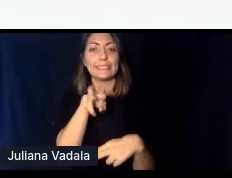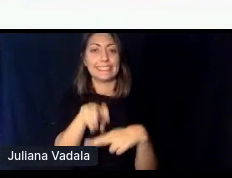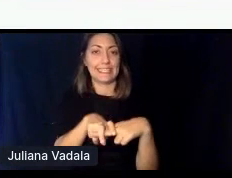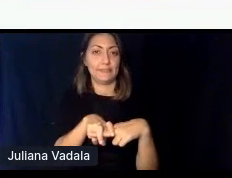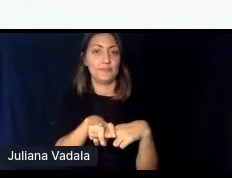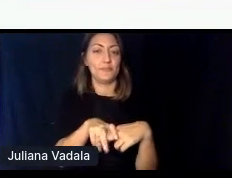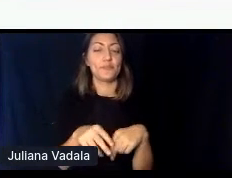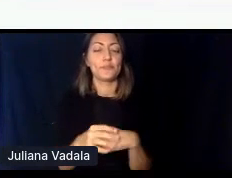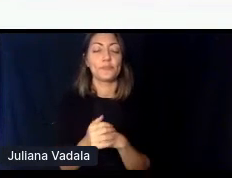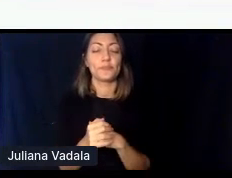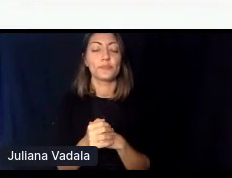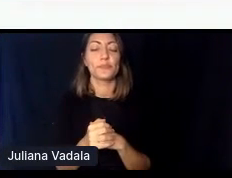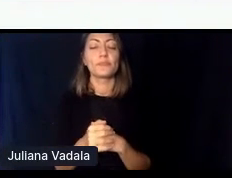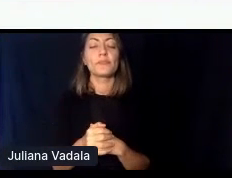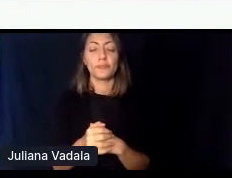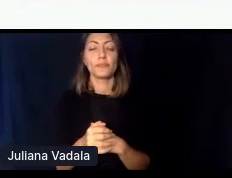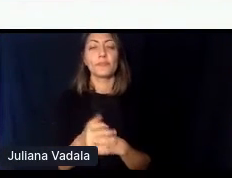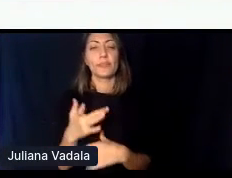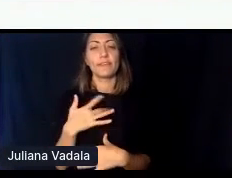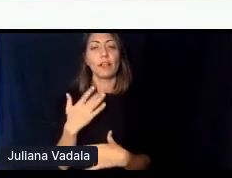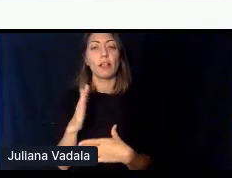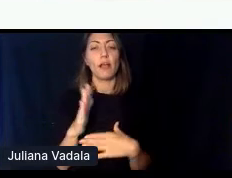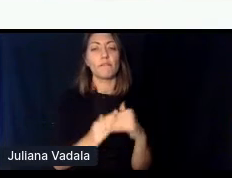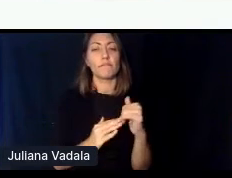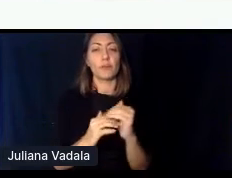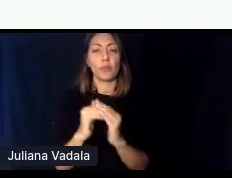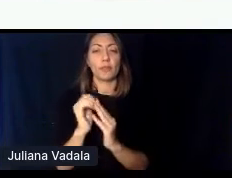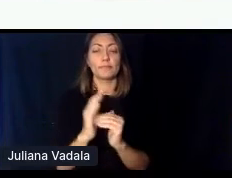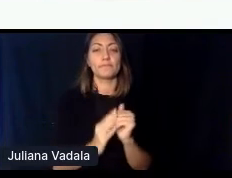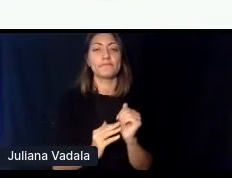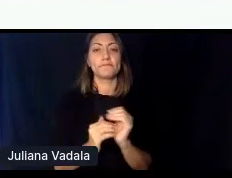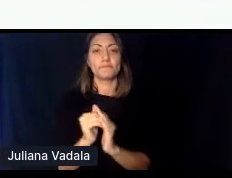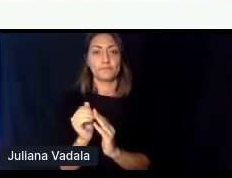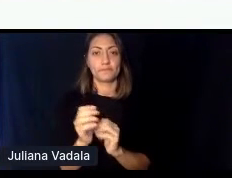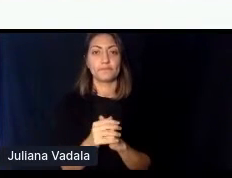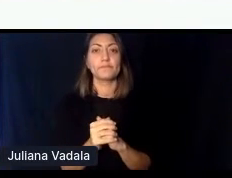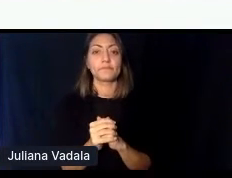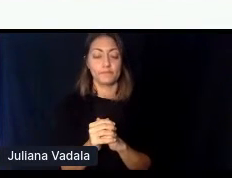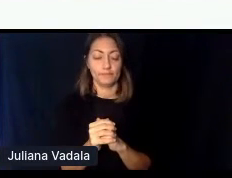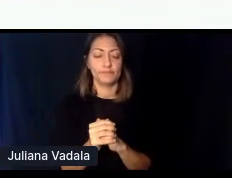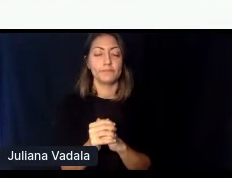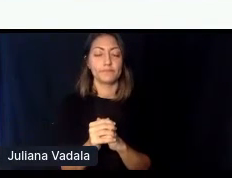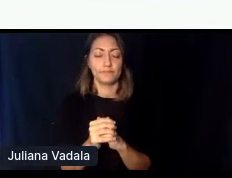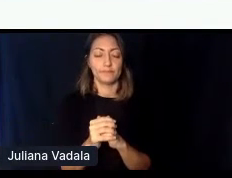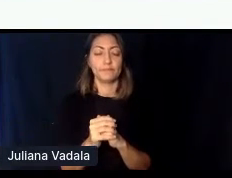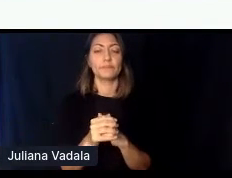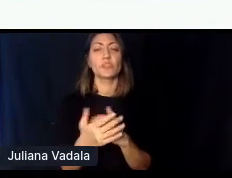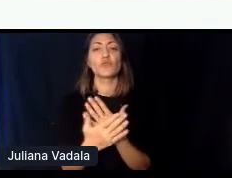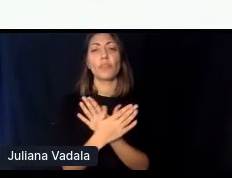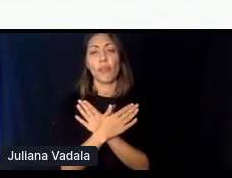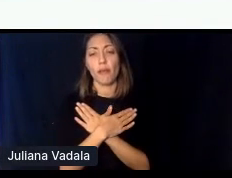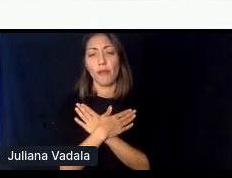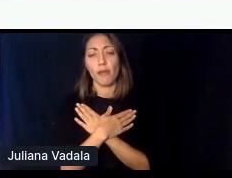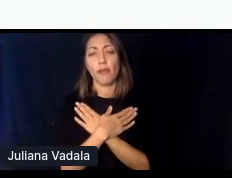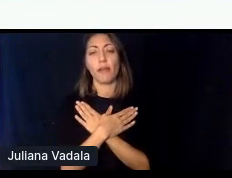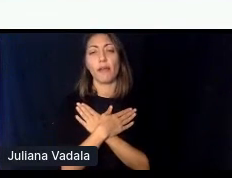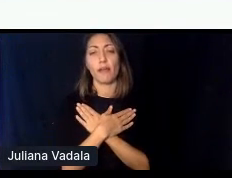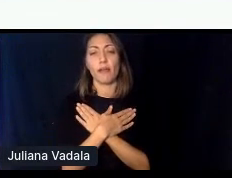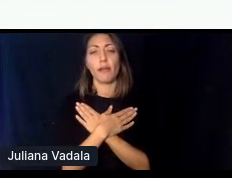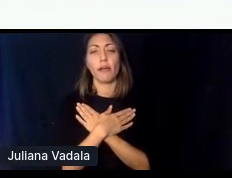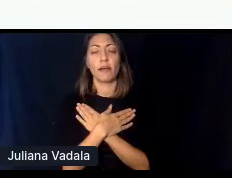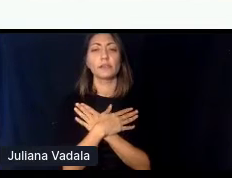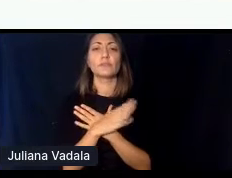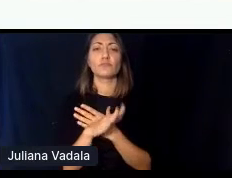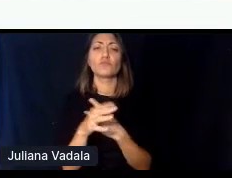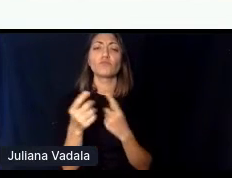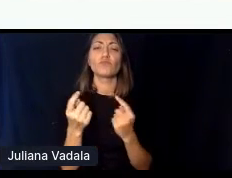comfortable and relax in that situation that you're sitting in, but have some intention in your posture, be sitting up